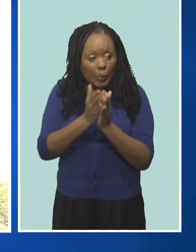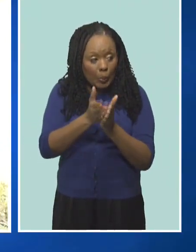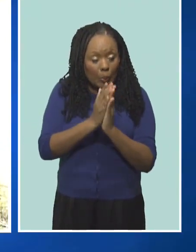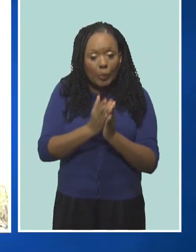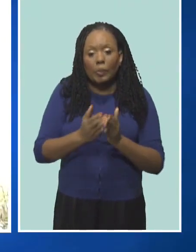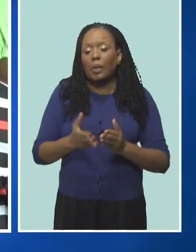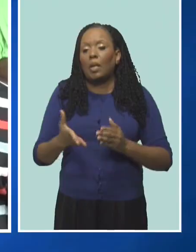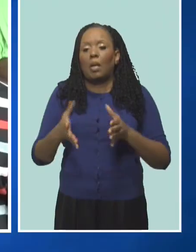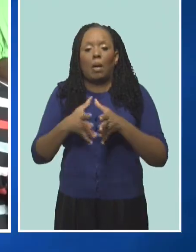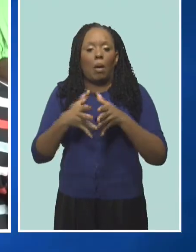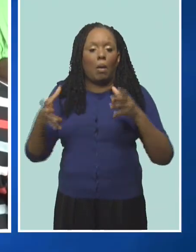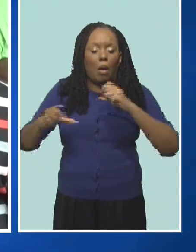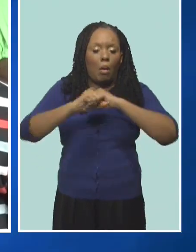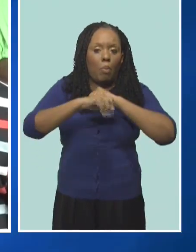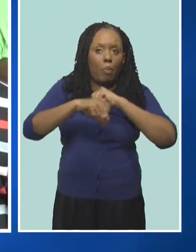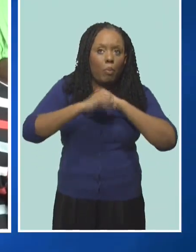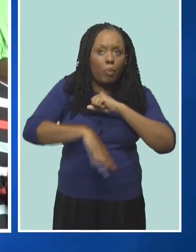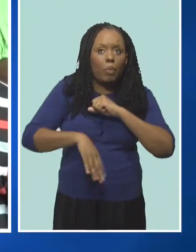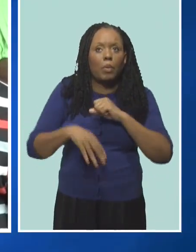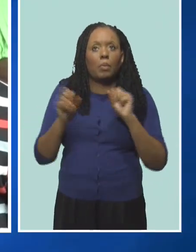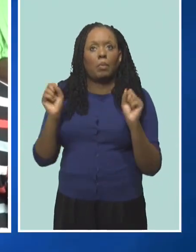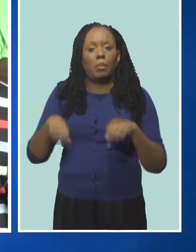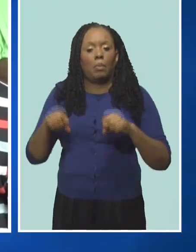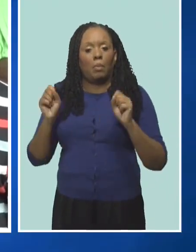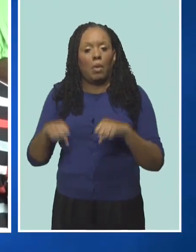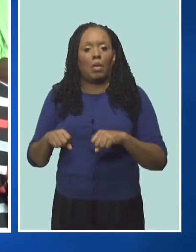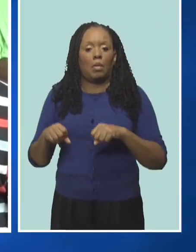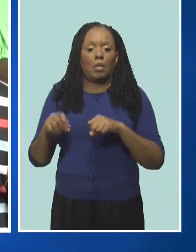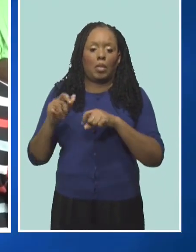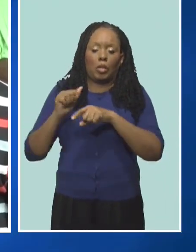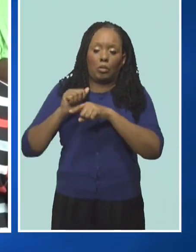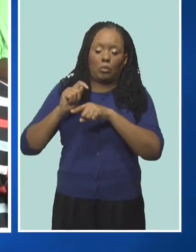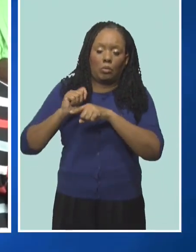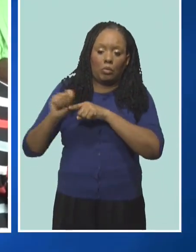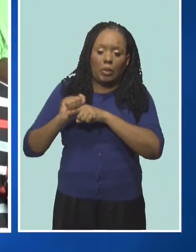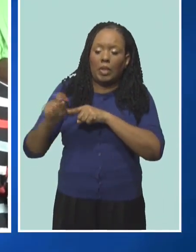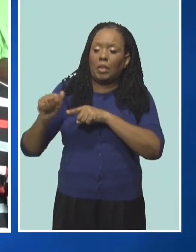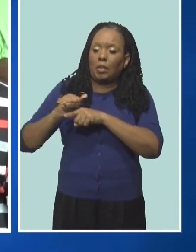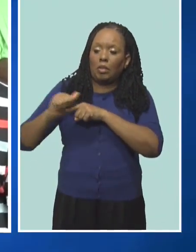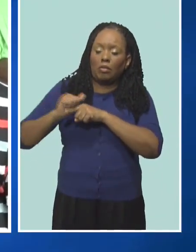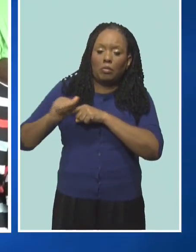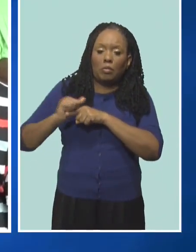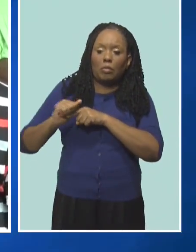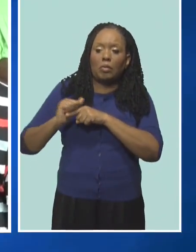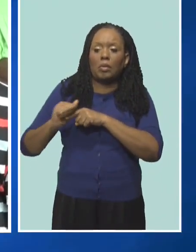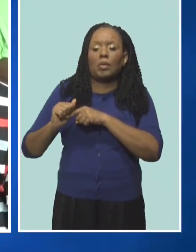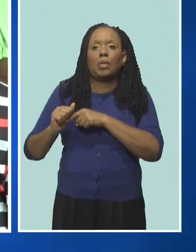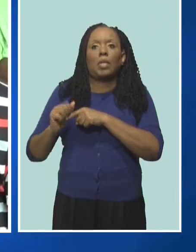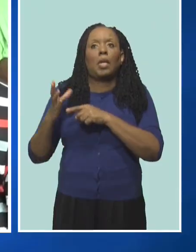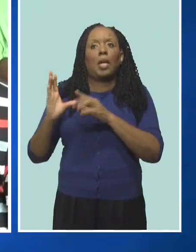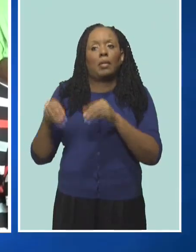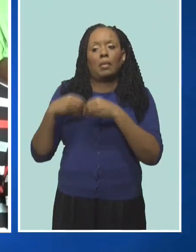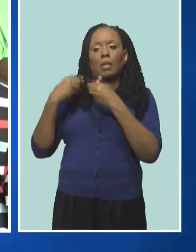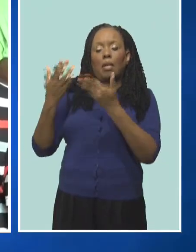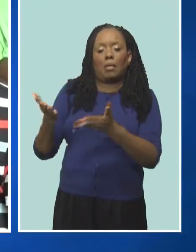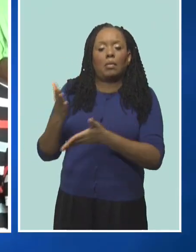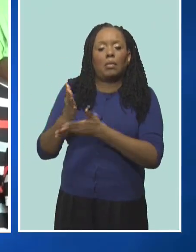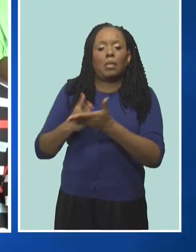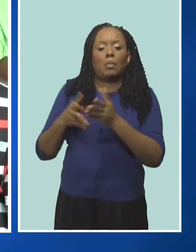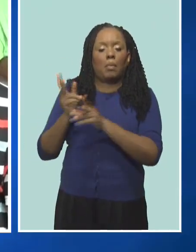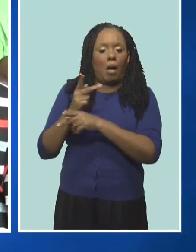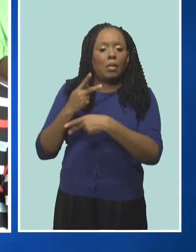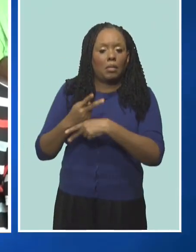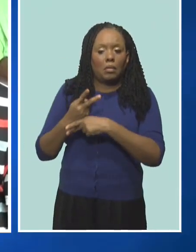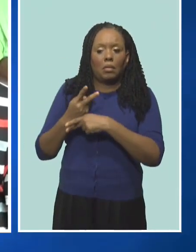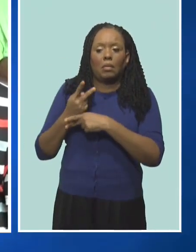that Pelican has to offer, and possibly even training and even exporting some of their products, because that is going to be the new way